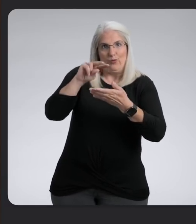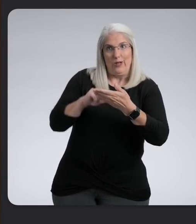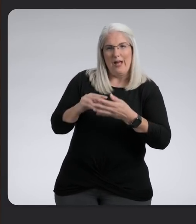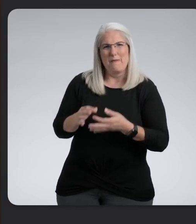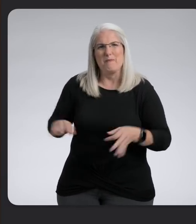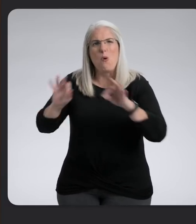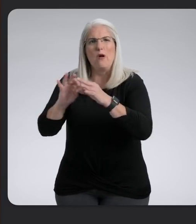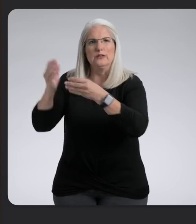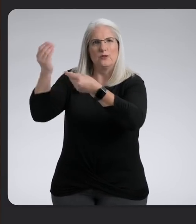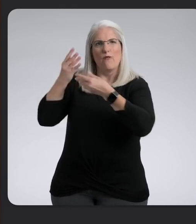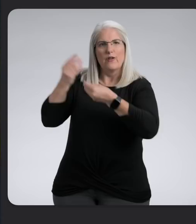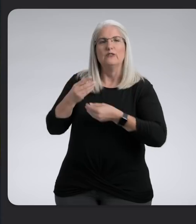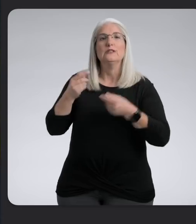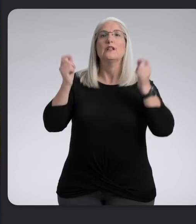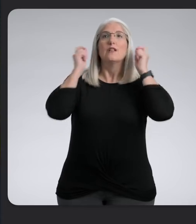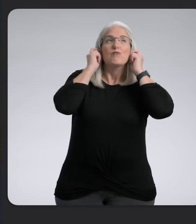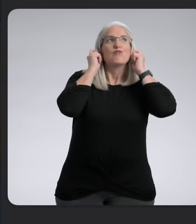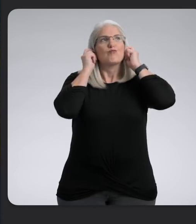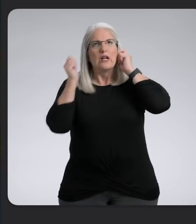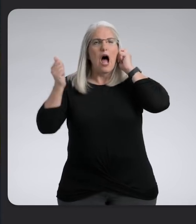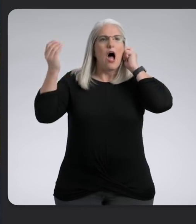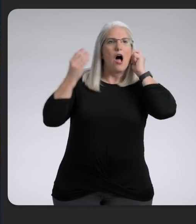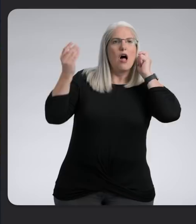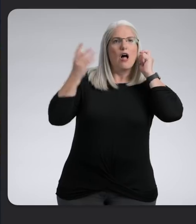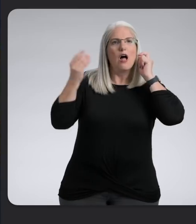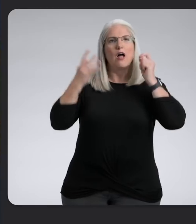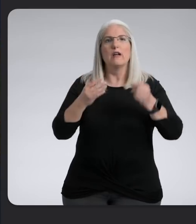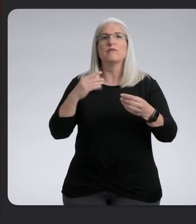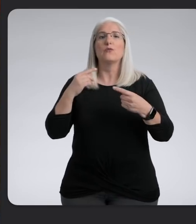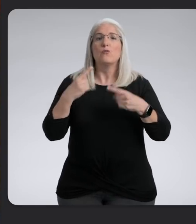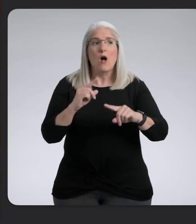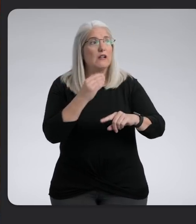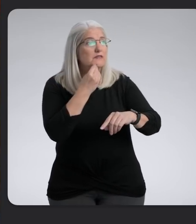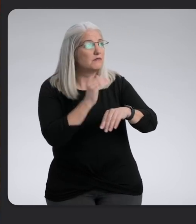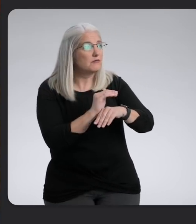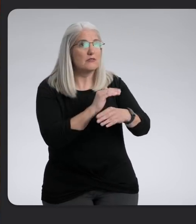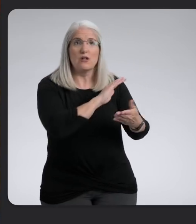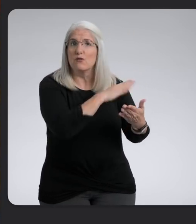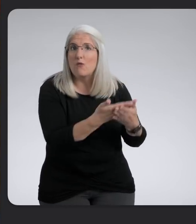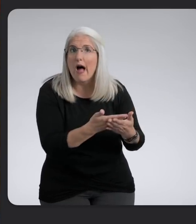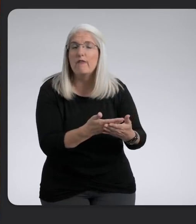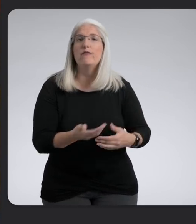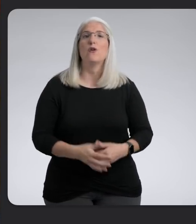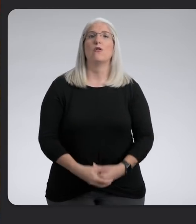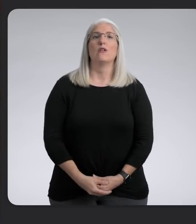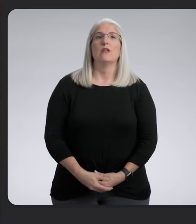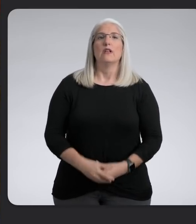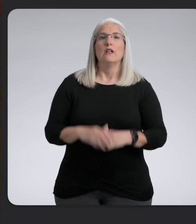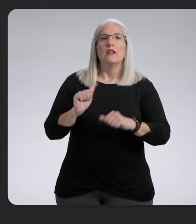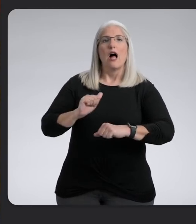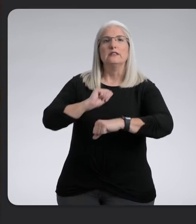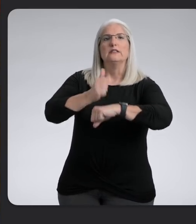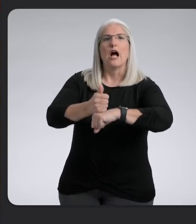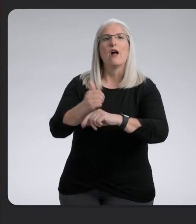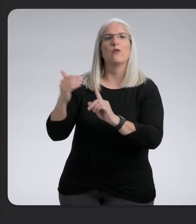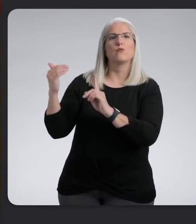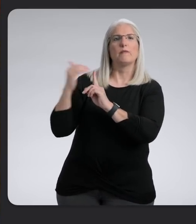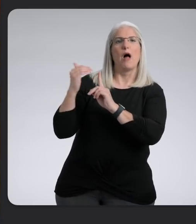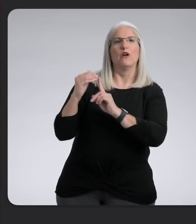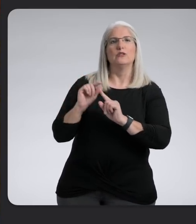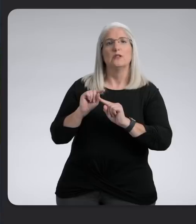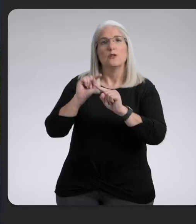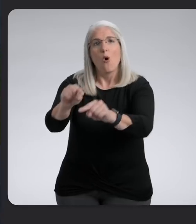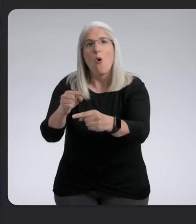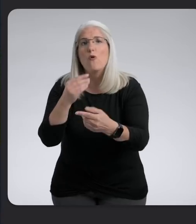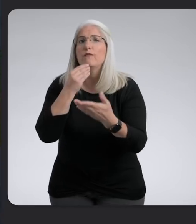when your dinner has been delivered. And when you set a location for your reminder, like the grocery store, Siri will read your shopping list to you right when you need